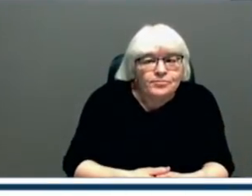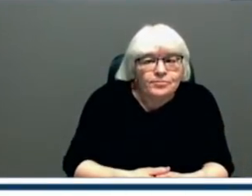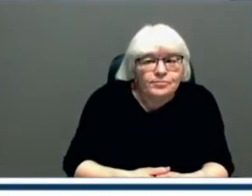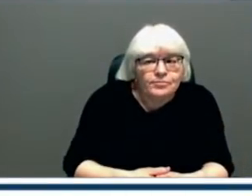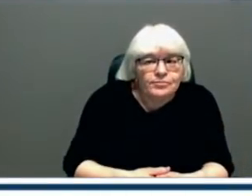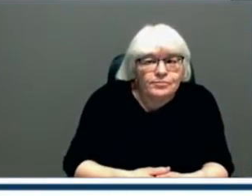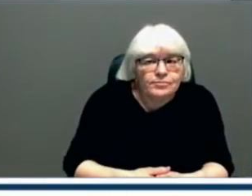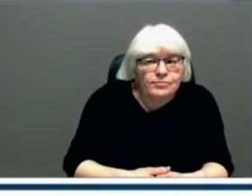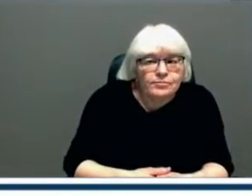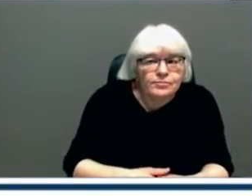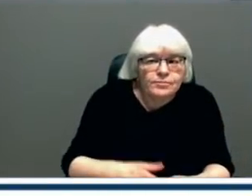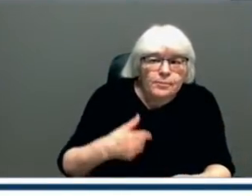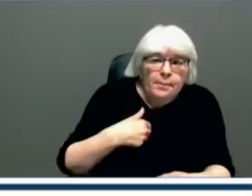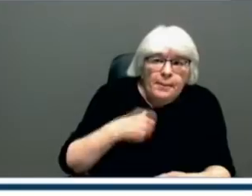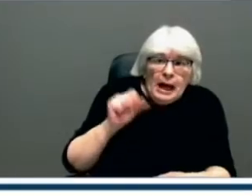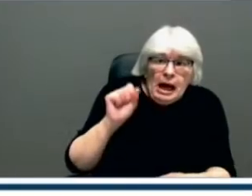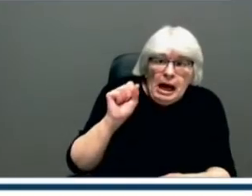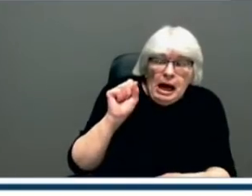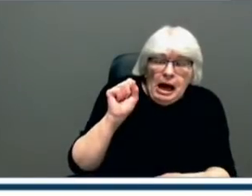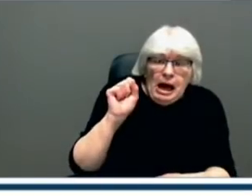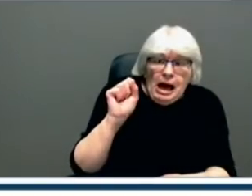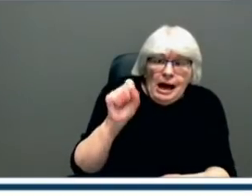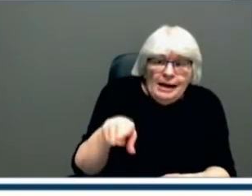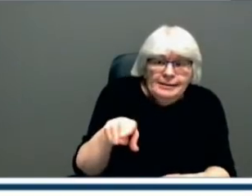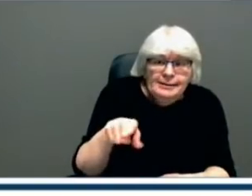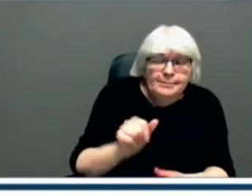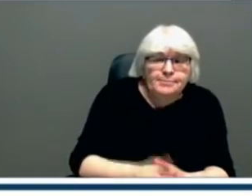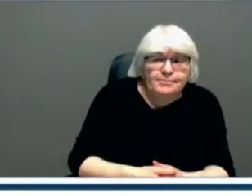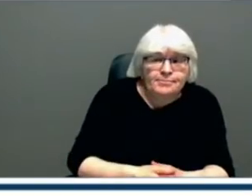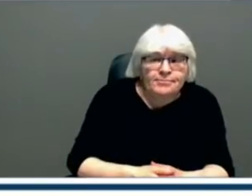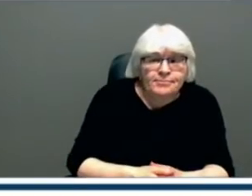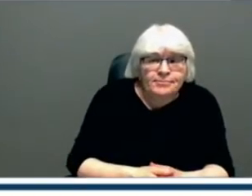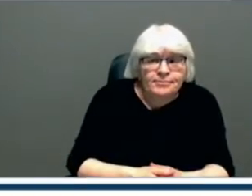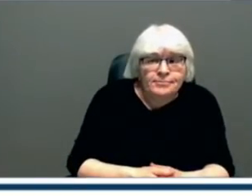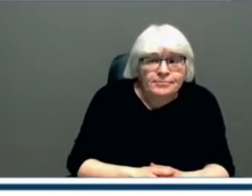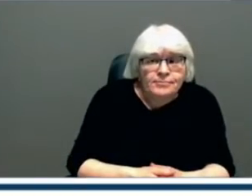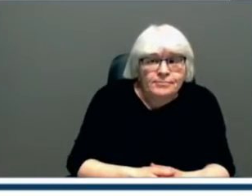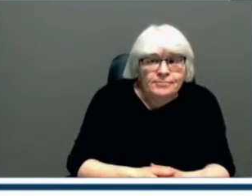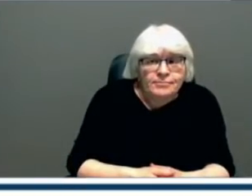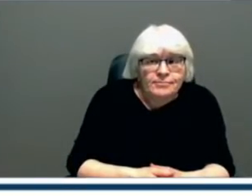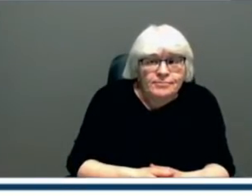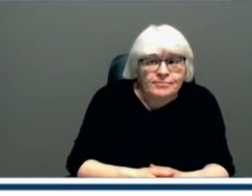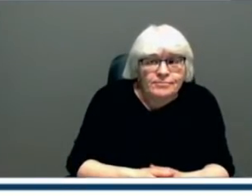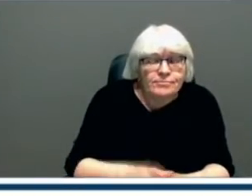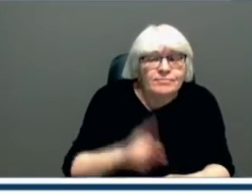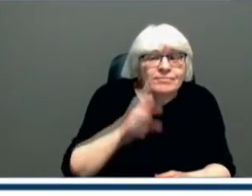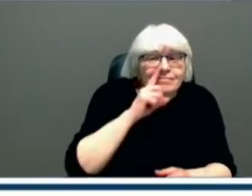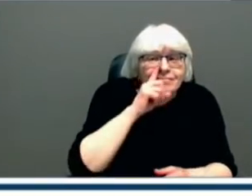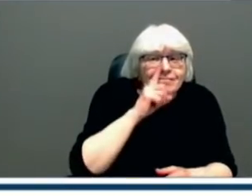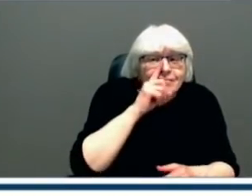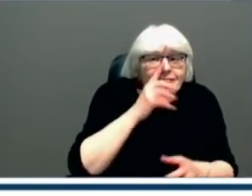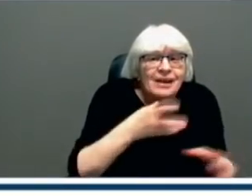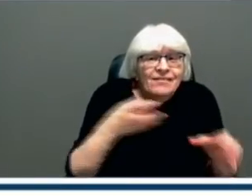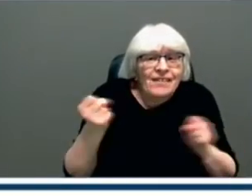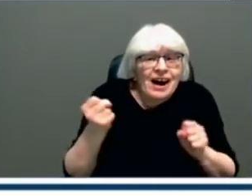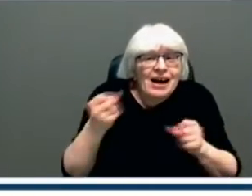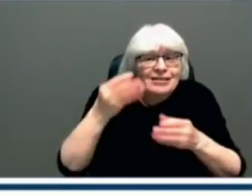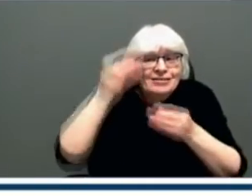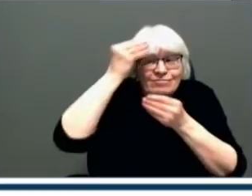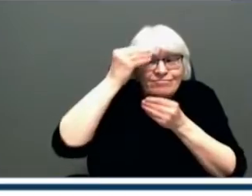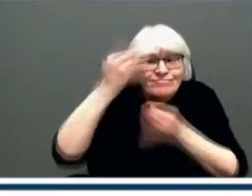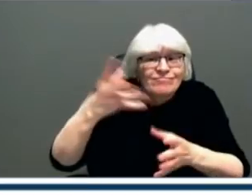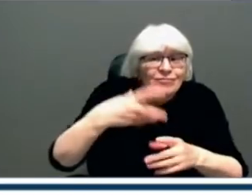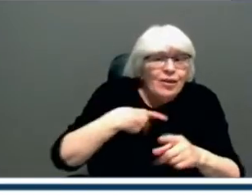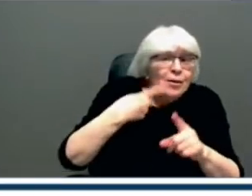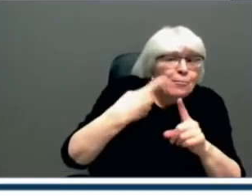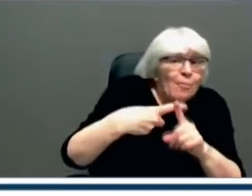question kind of is multi-part, but it's all with regards to rapid test reporting. And we are still, like you just said, recommending